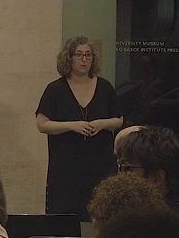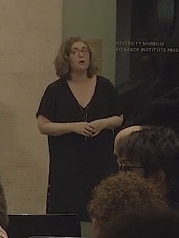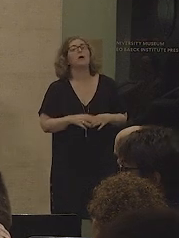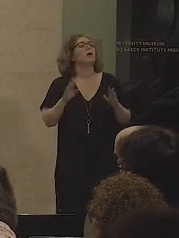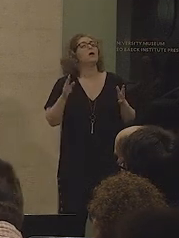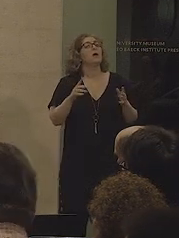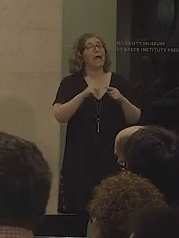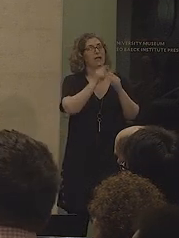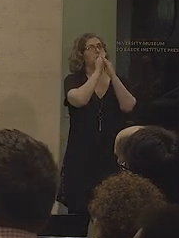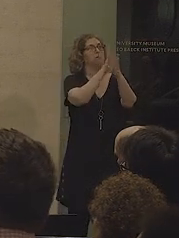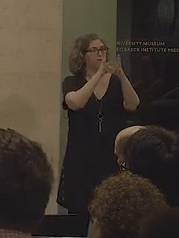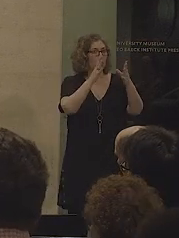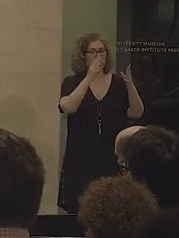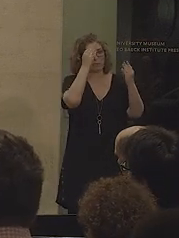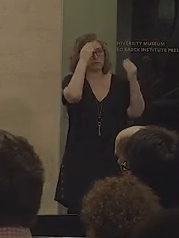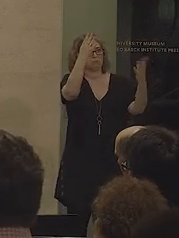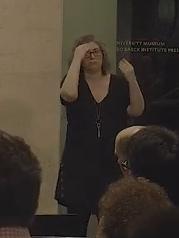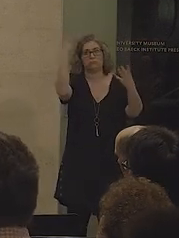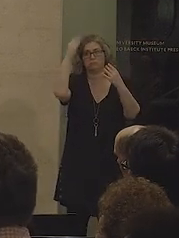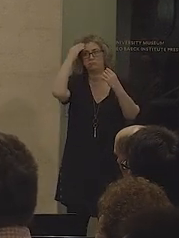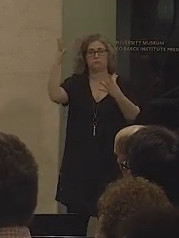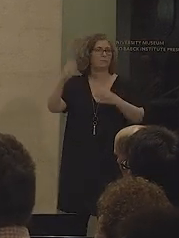But be vocal. Be vocal.